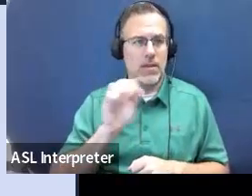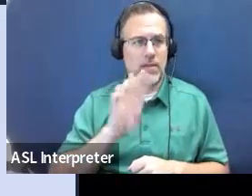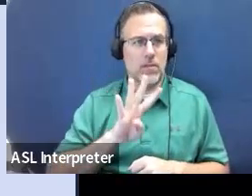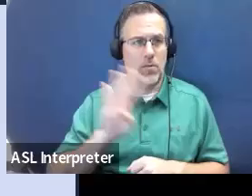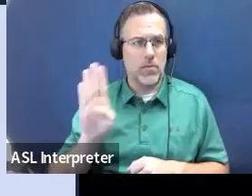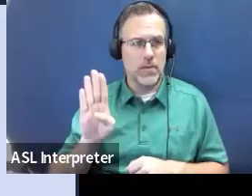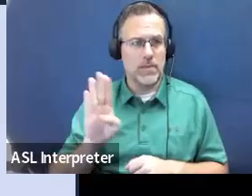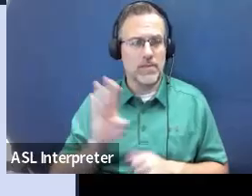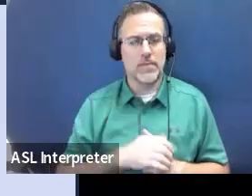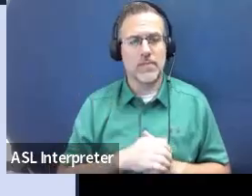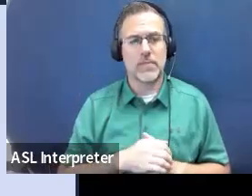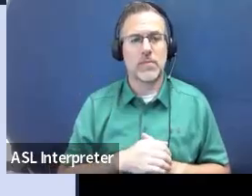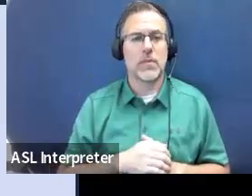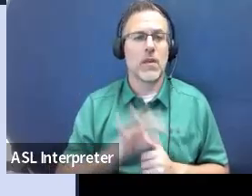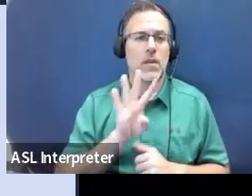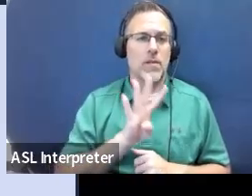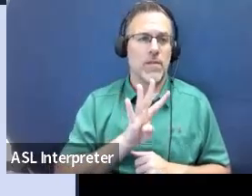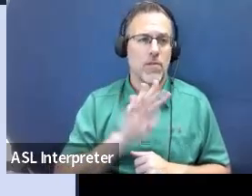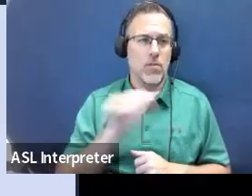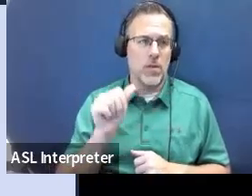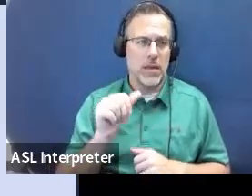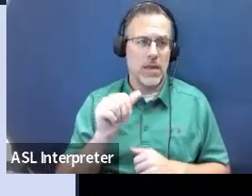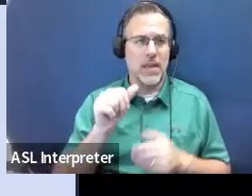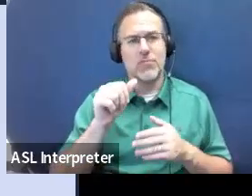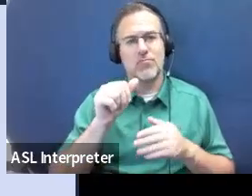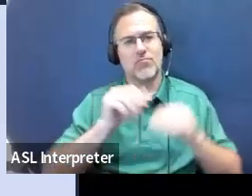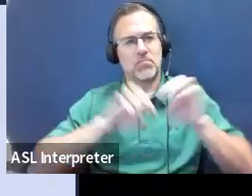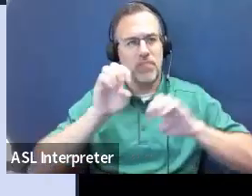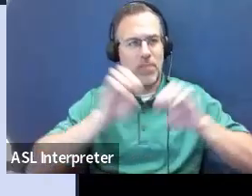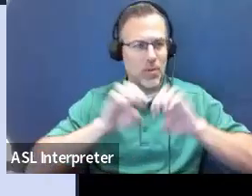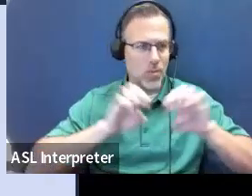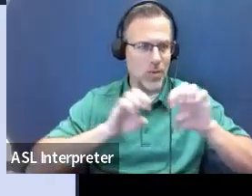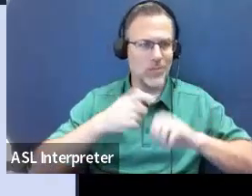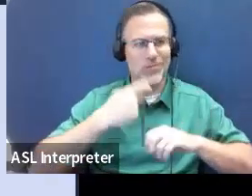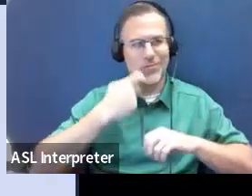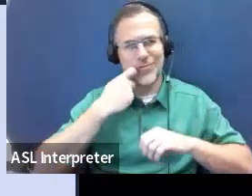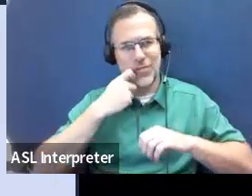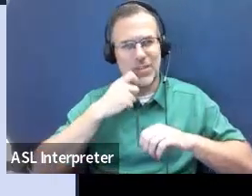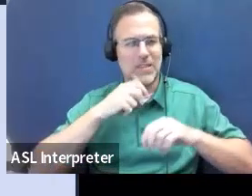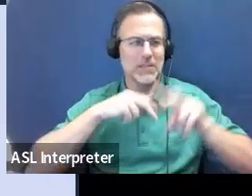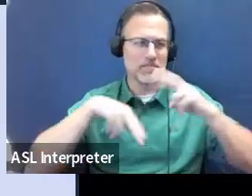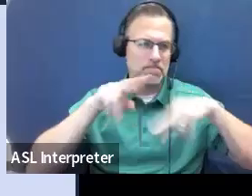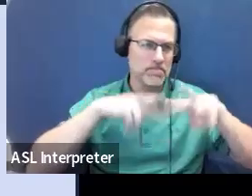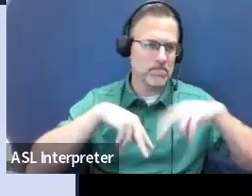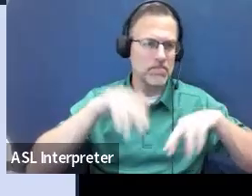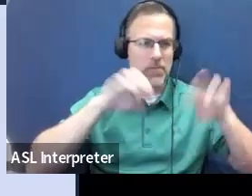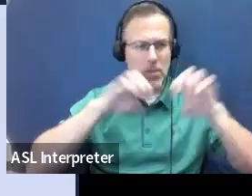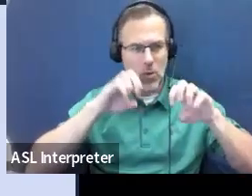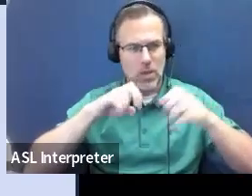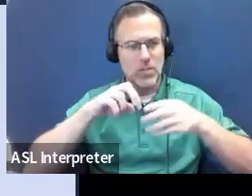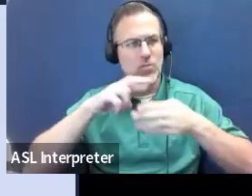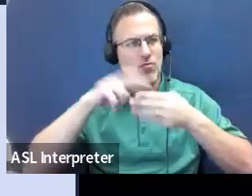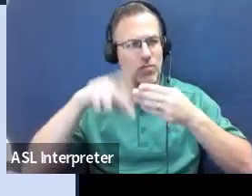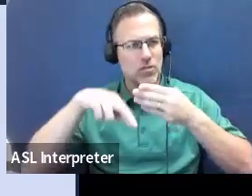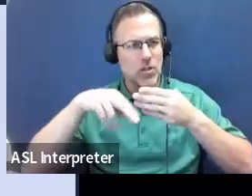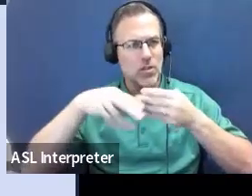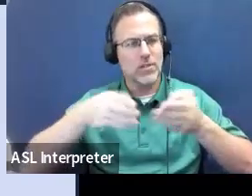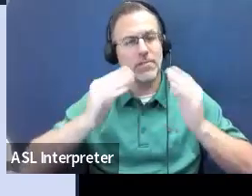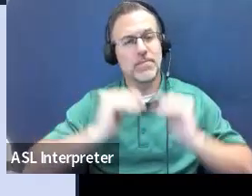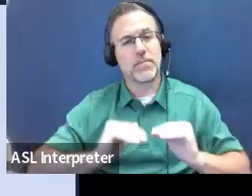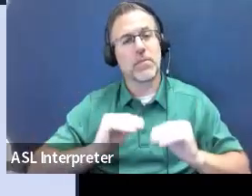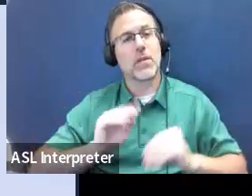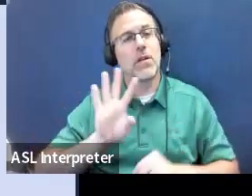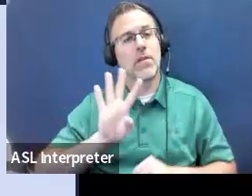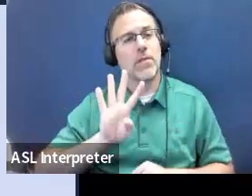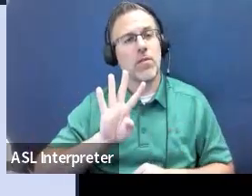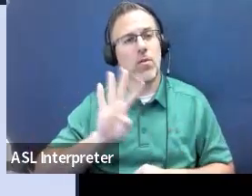So 4A are the results of all those evaluations or most recent evaluations of the child. And then 4B are